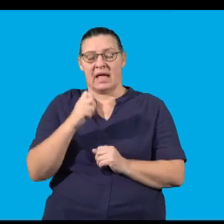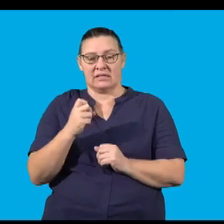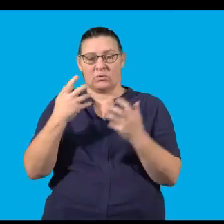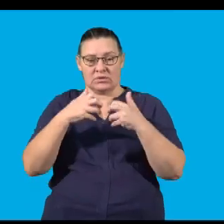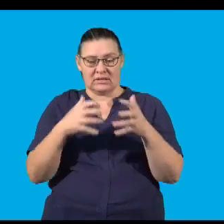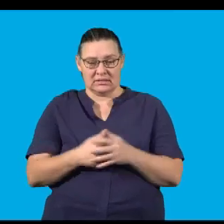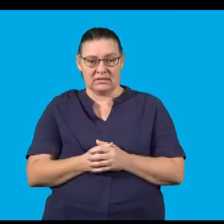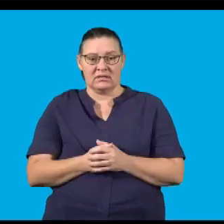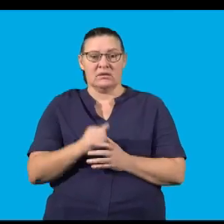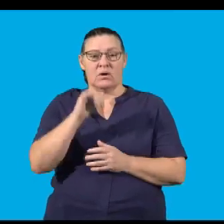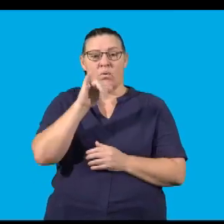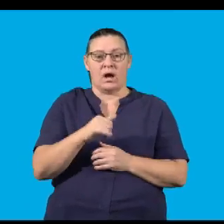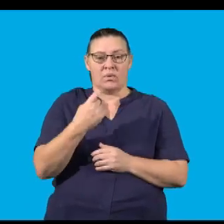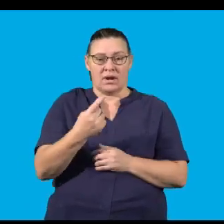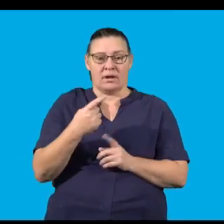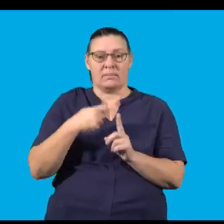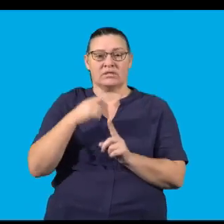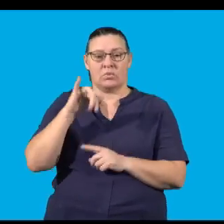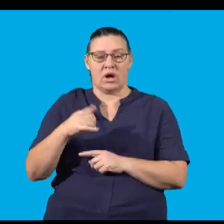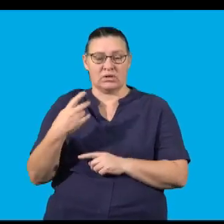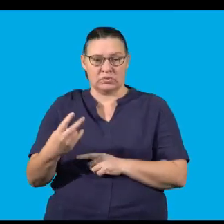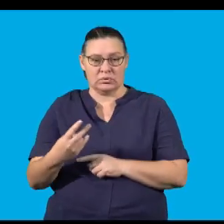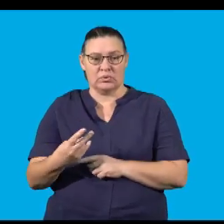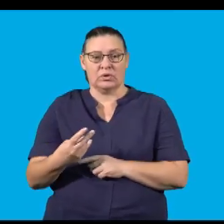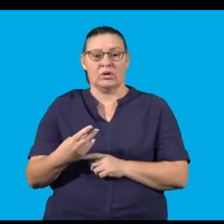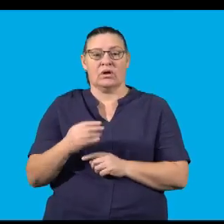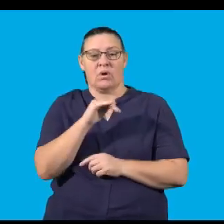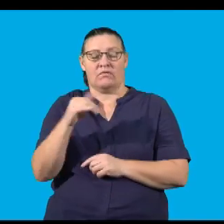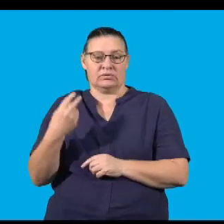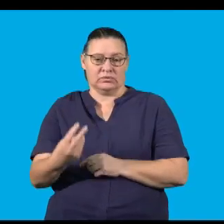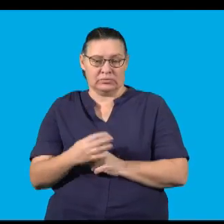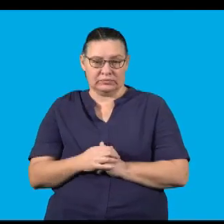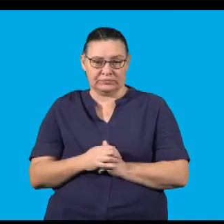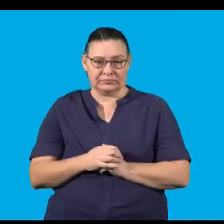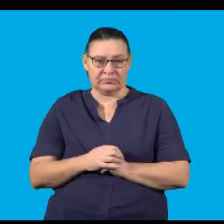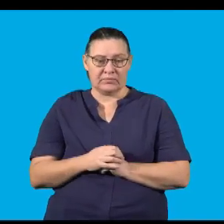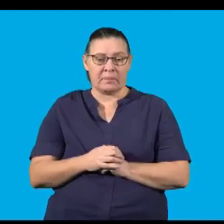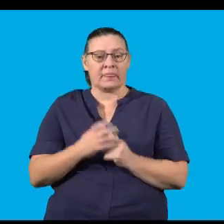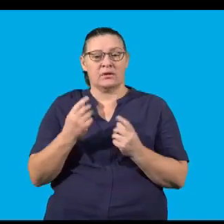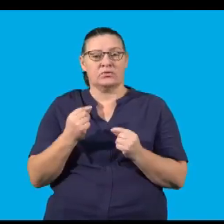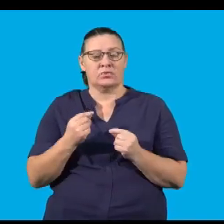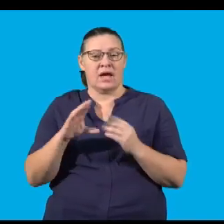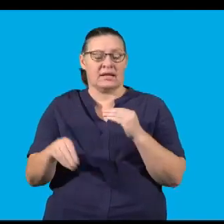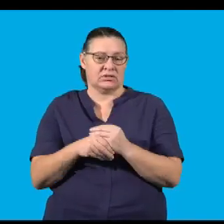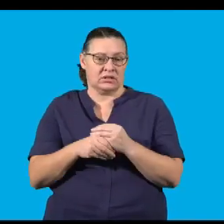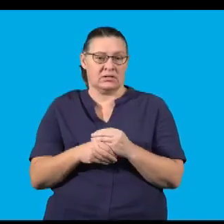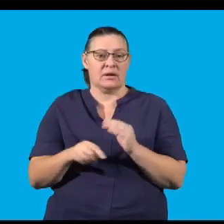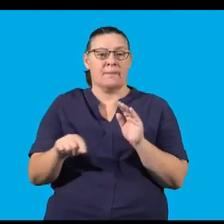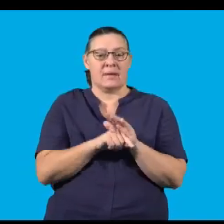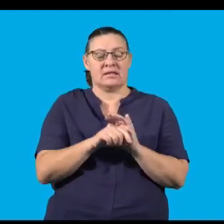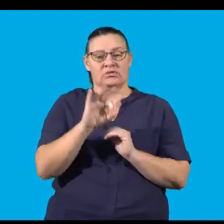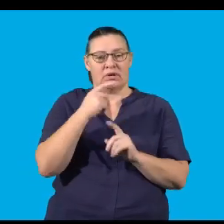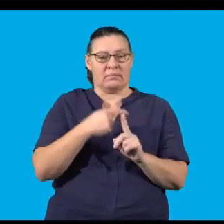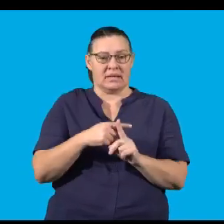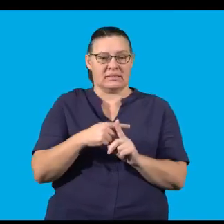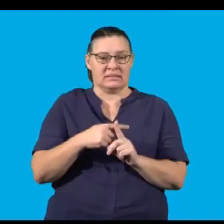coordinate. And y1 plus y2 divided by 2 will give me the y coordinate. So let's do a quick addition. So we've got